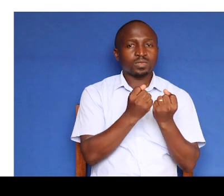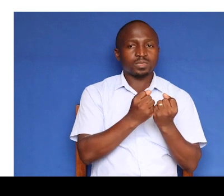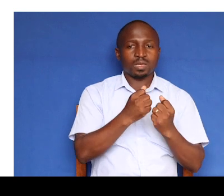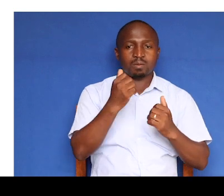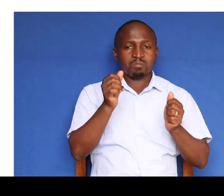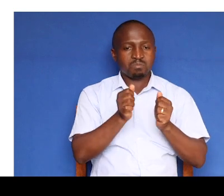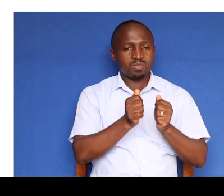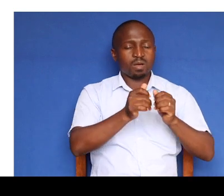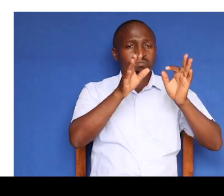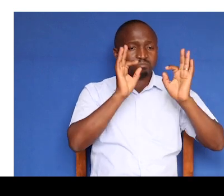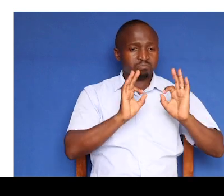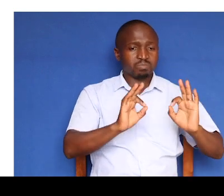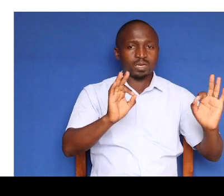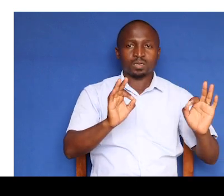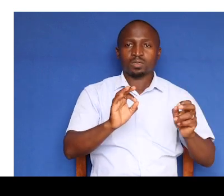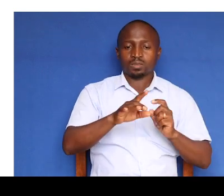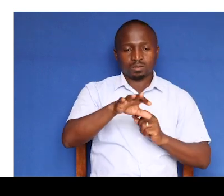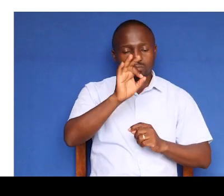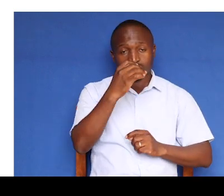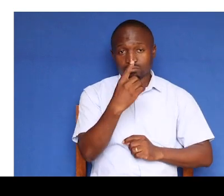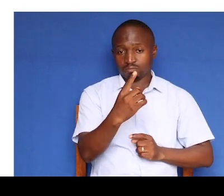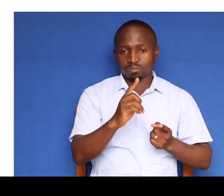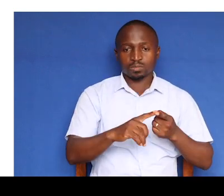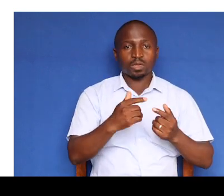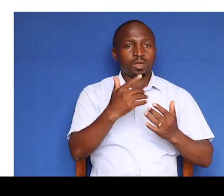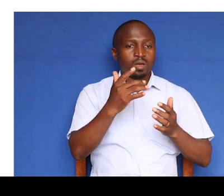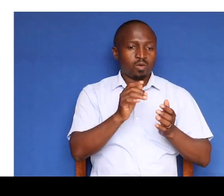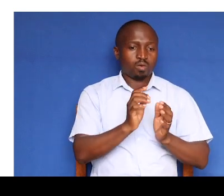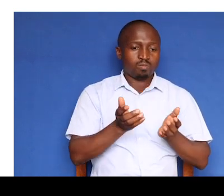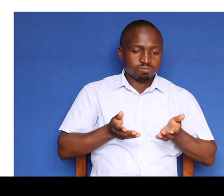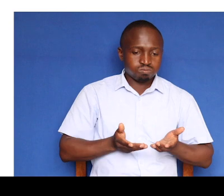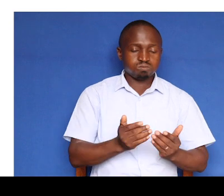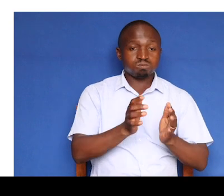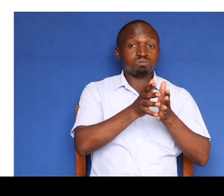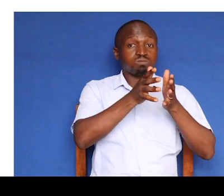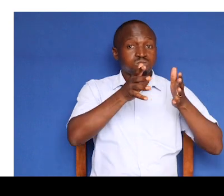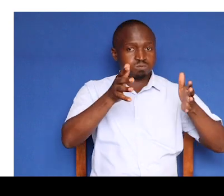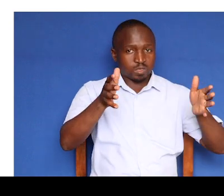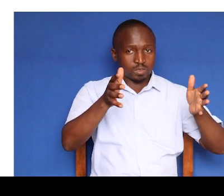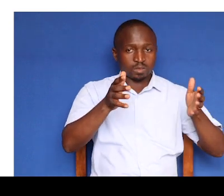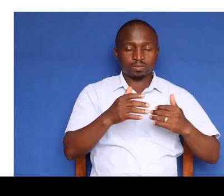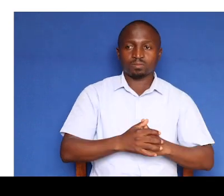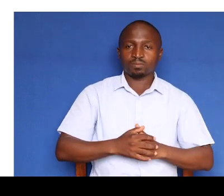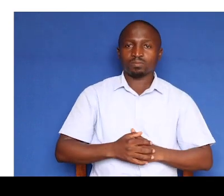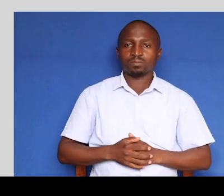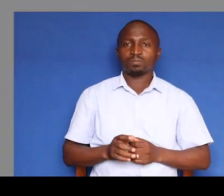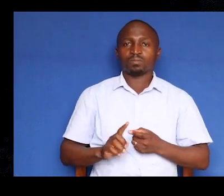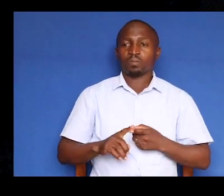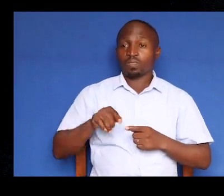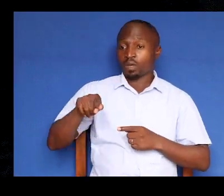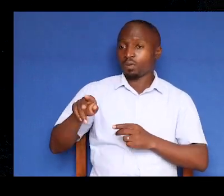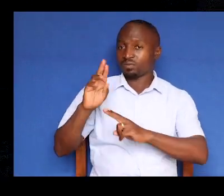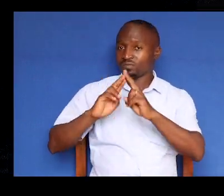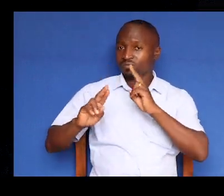best production performance of certain item. So total production will be increased. What we